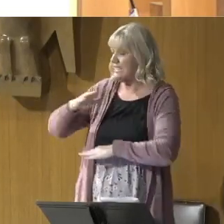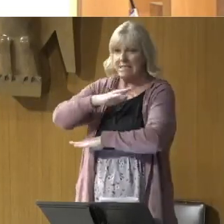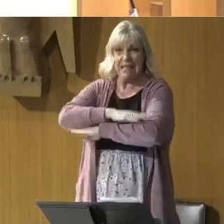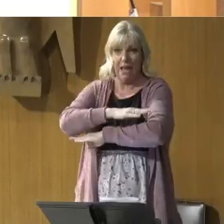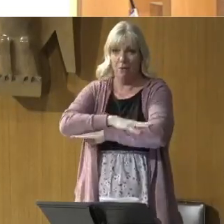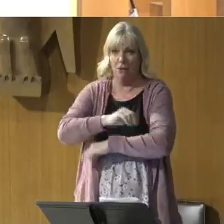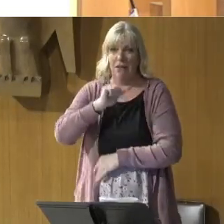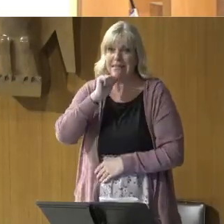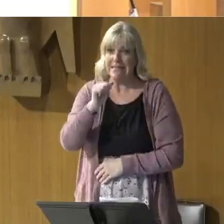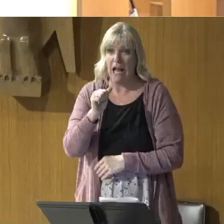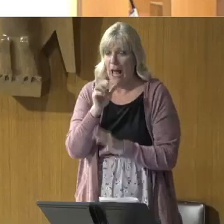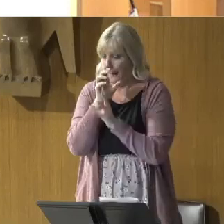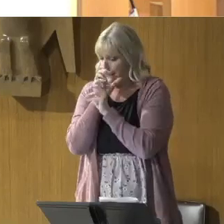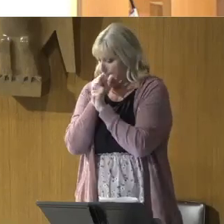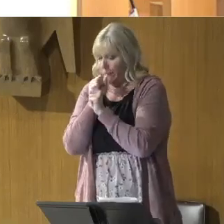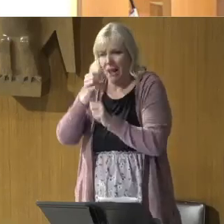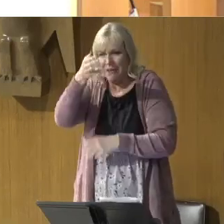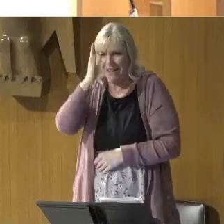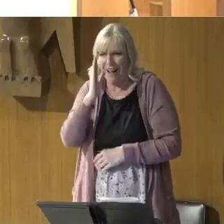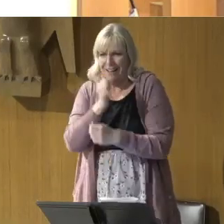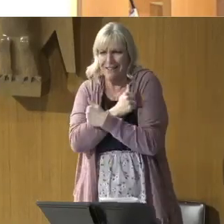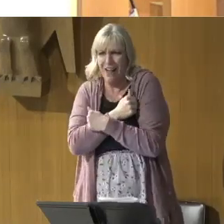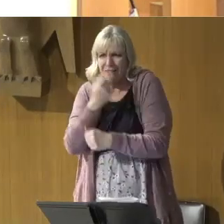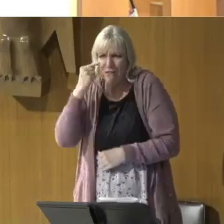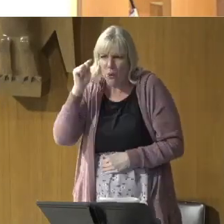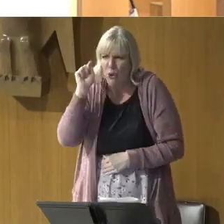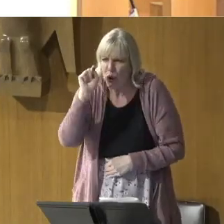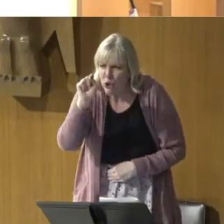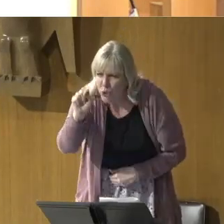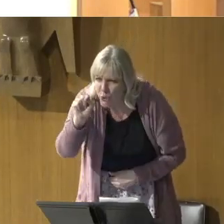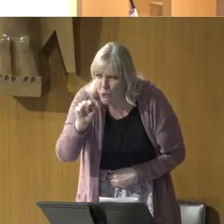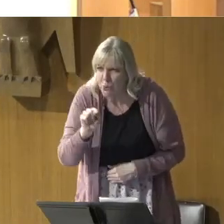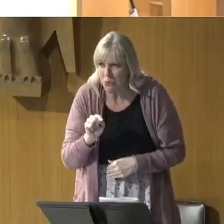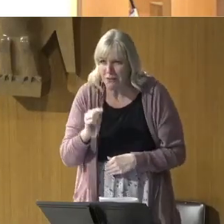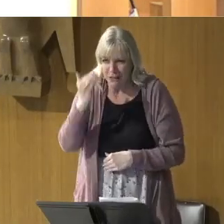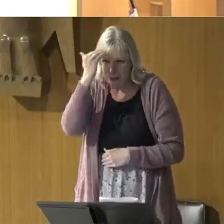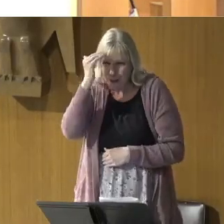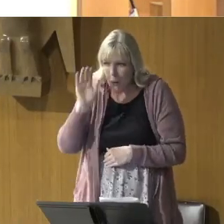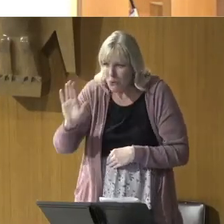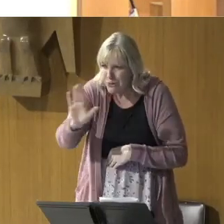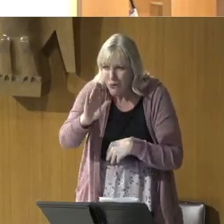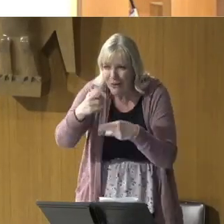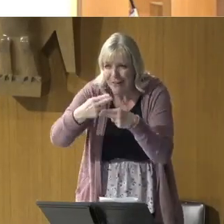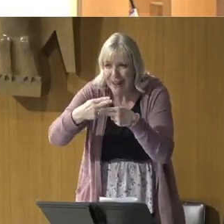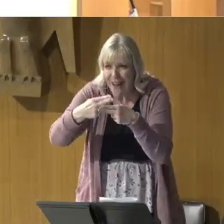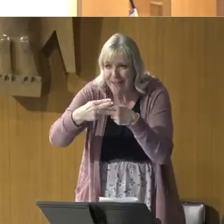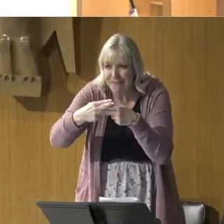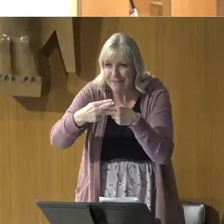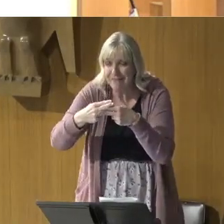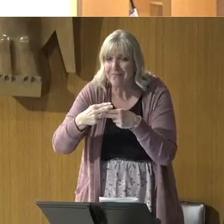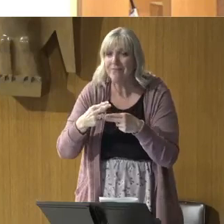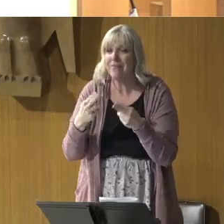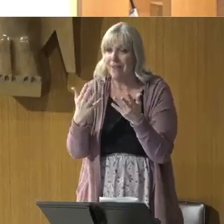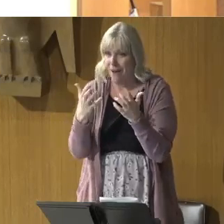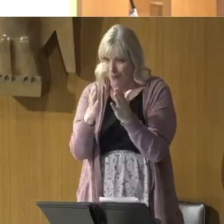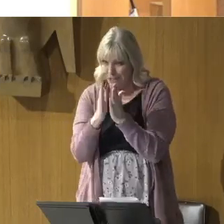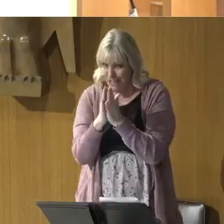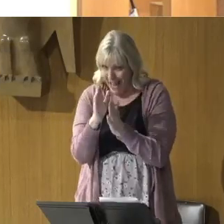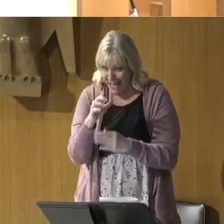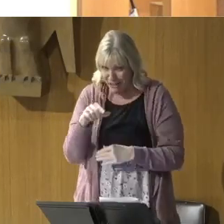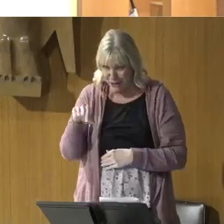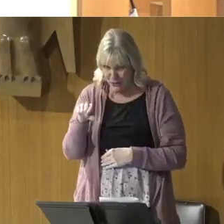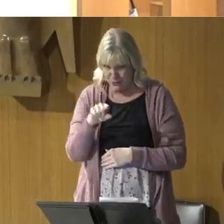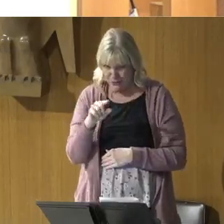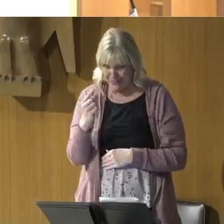God's love is for you specifically by name tonight. What I'm going to ask you to do might